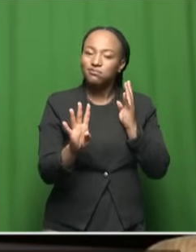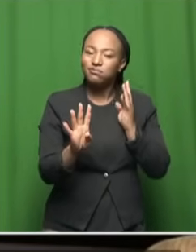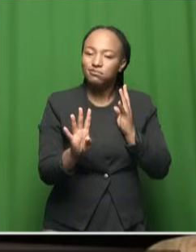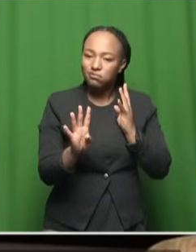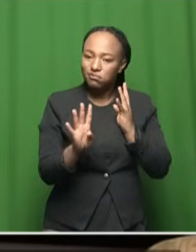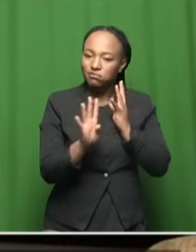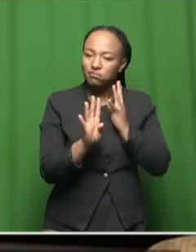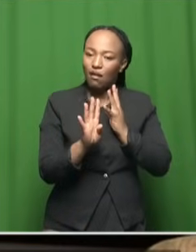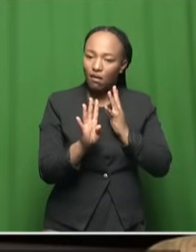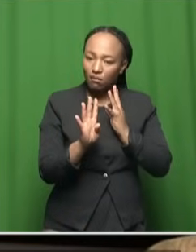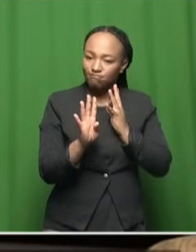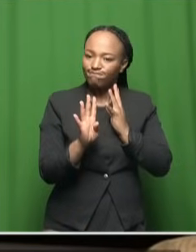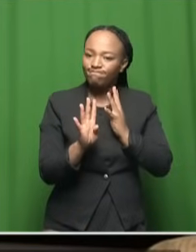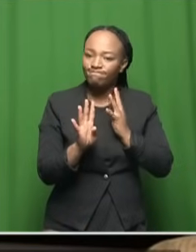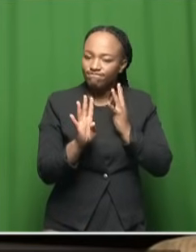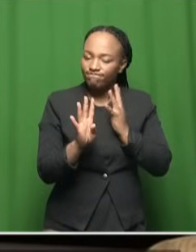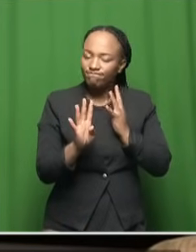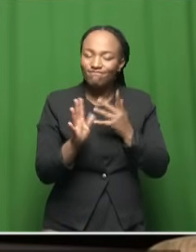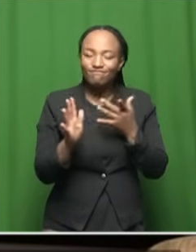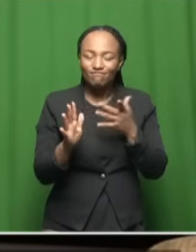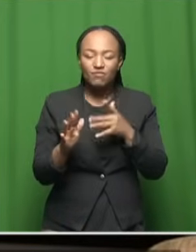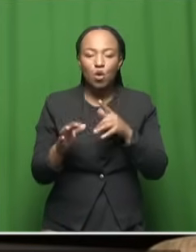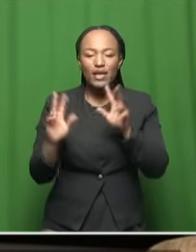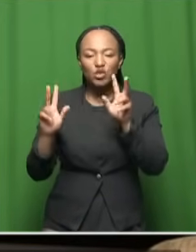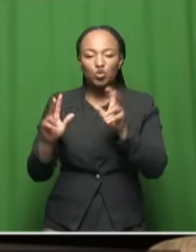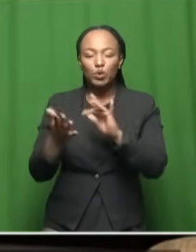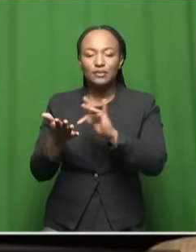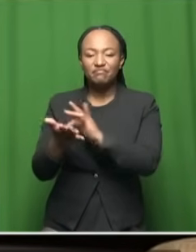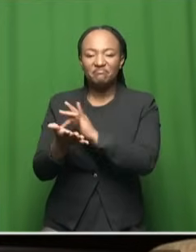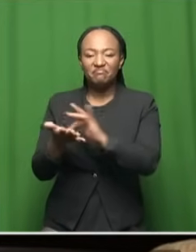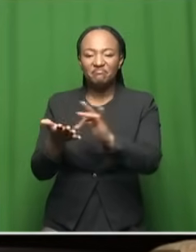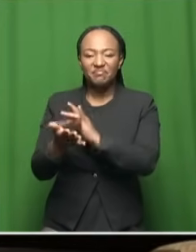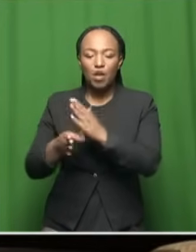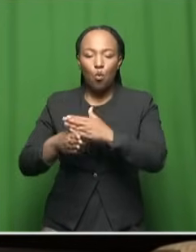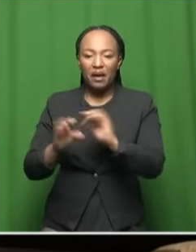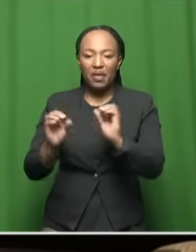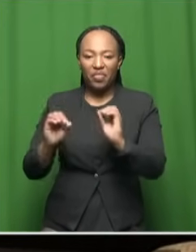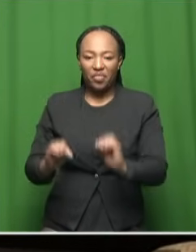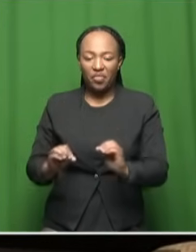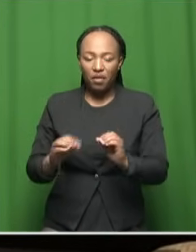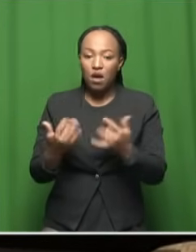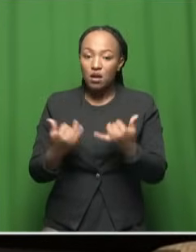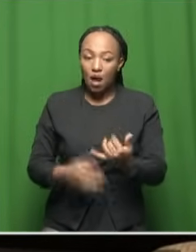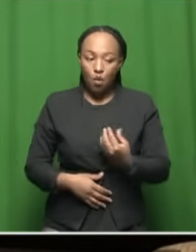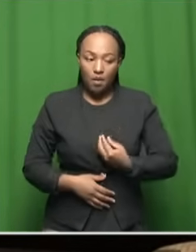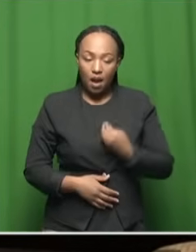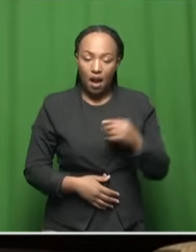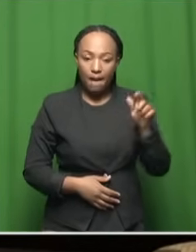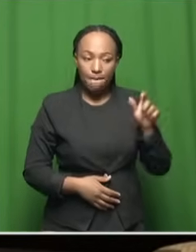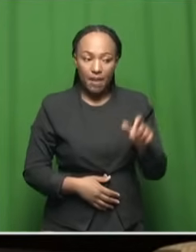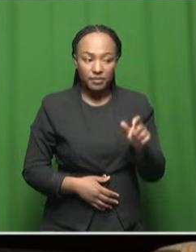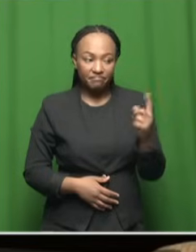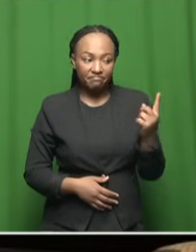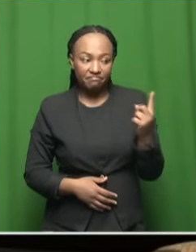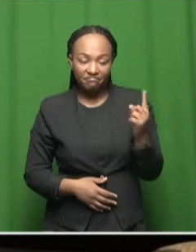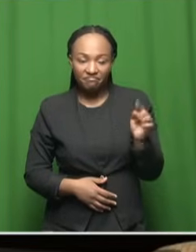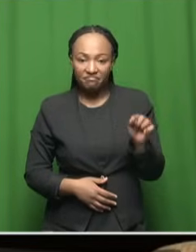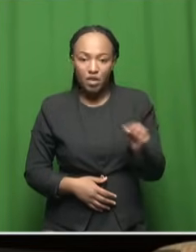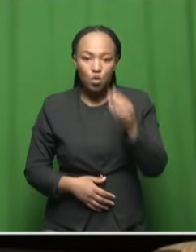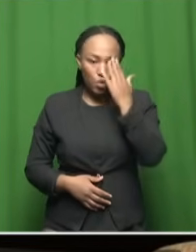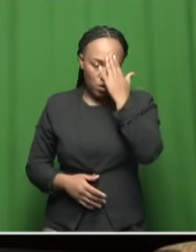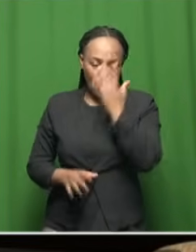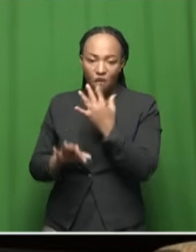ballots, and that was mostly the issue. But right now I'm joined by a young person. We know her